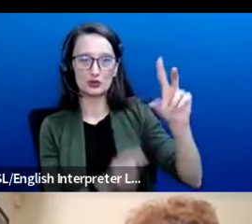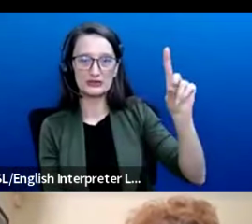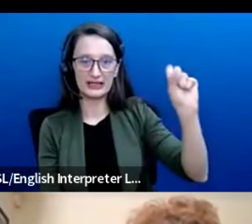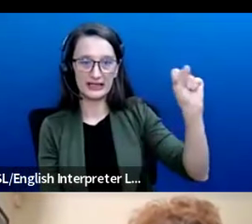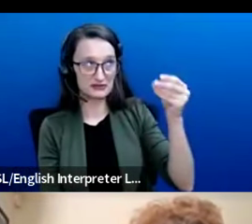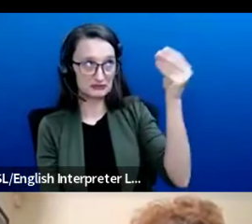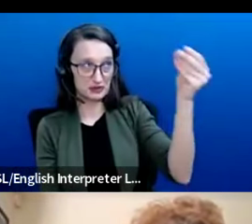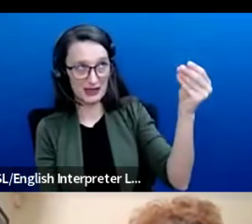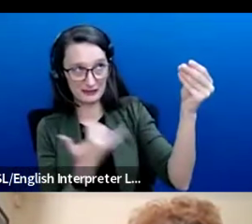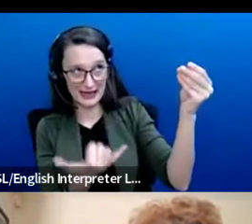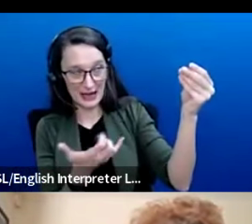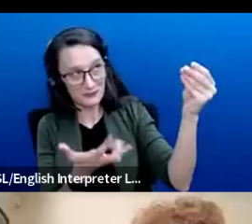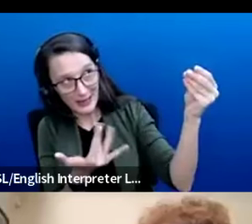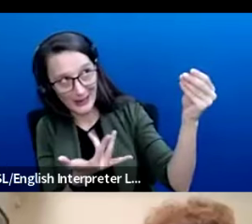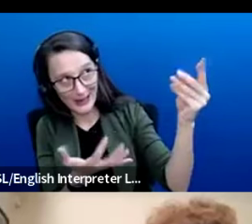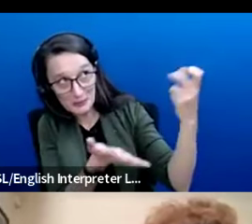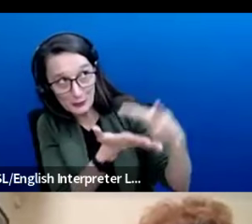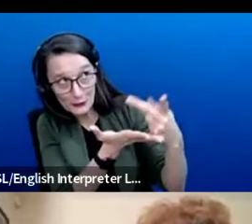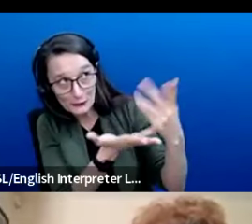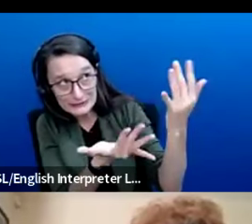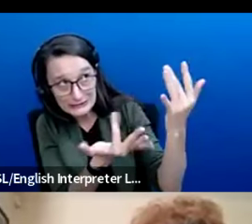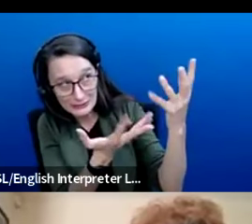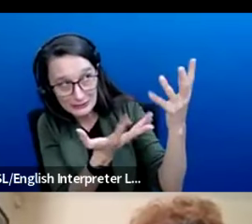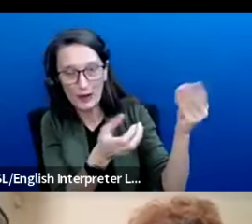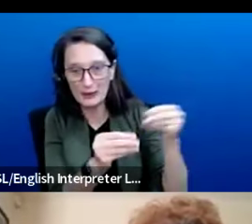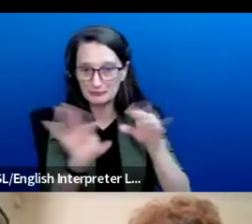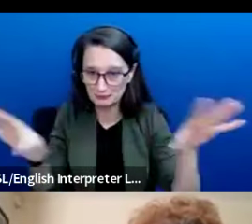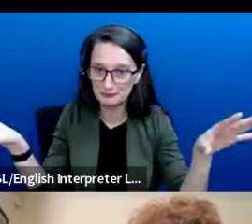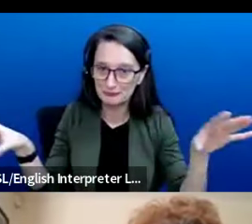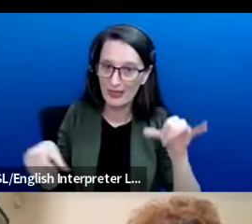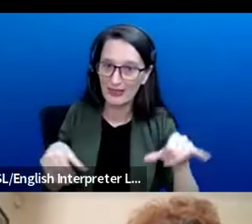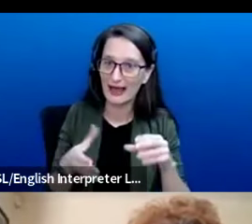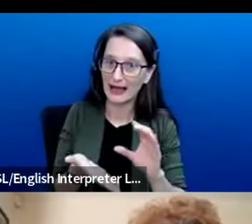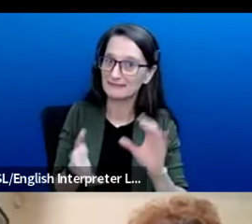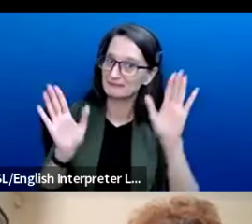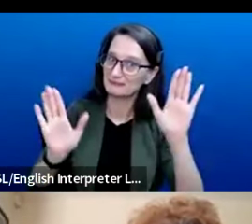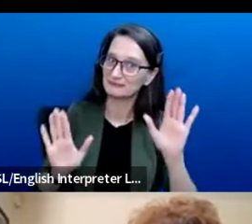anxiously awaiting their approval so that we can pass along that grant information.